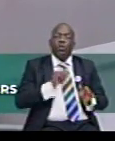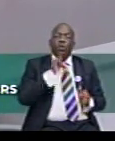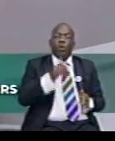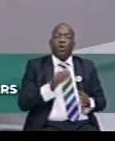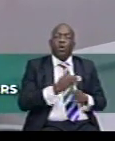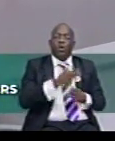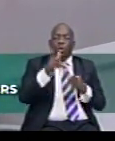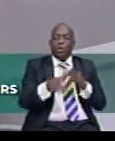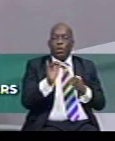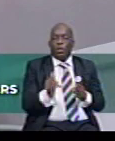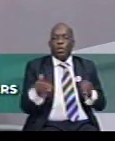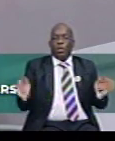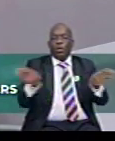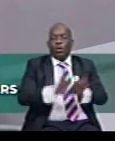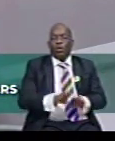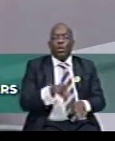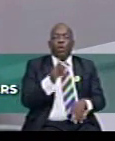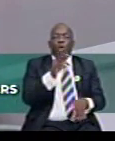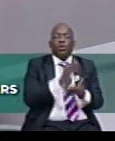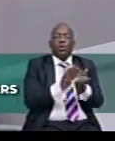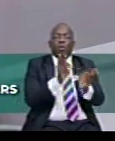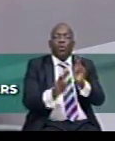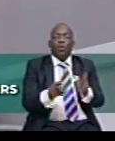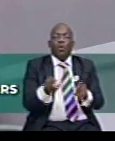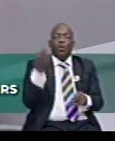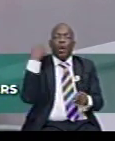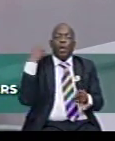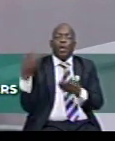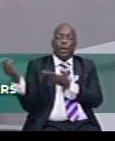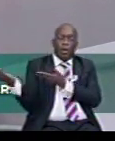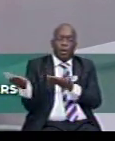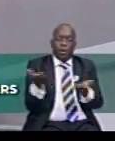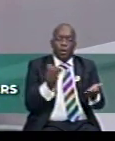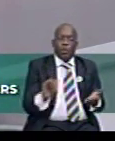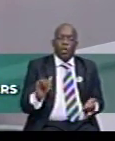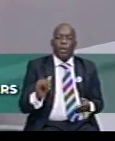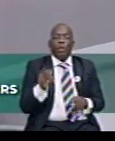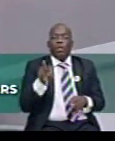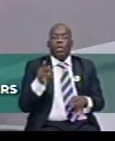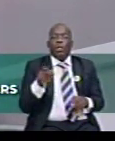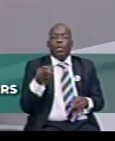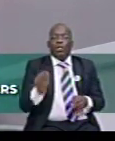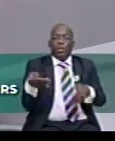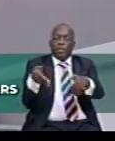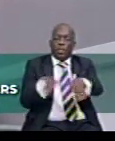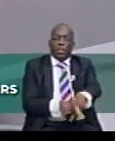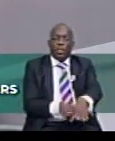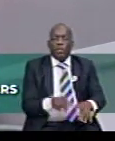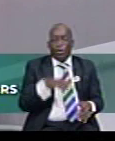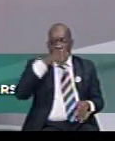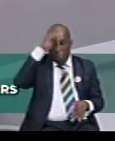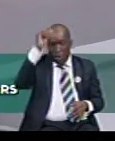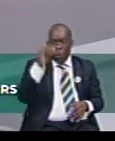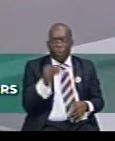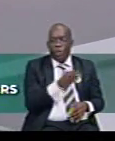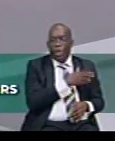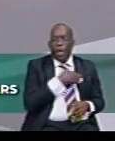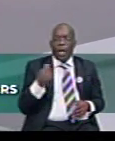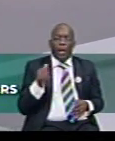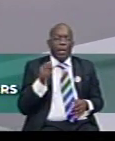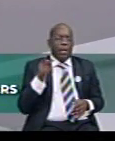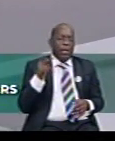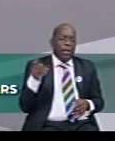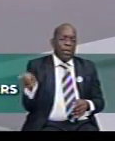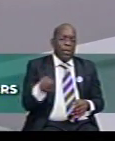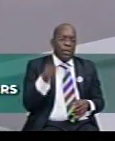were bringing, some people were bringing a dead man. And they spotted